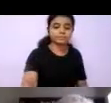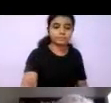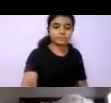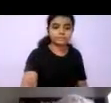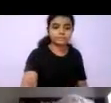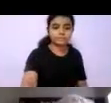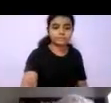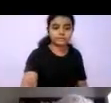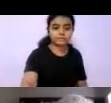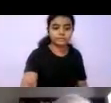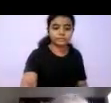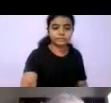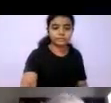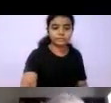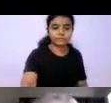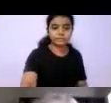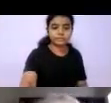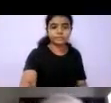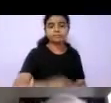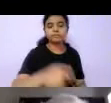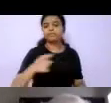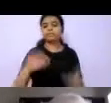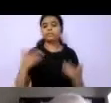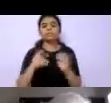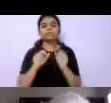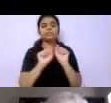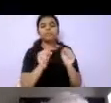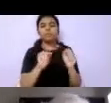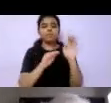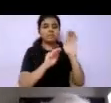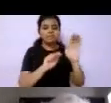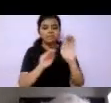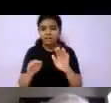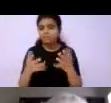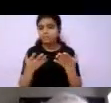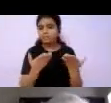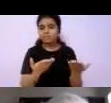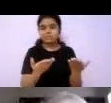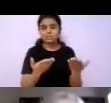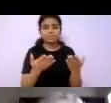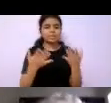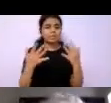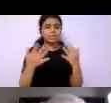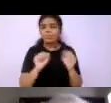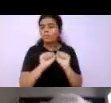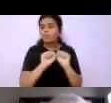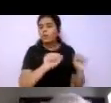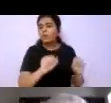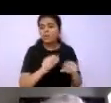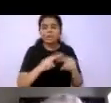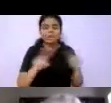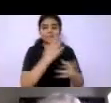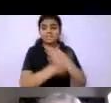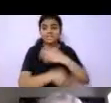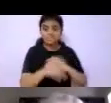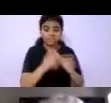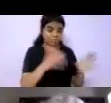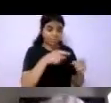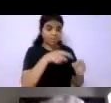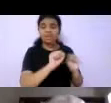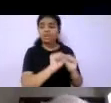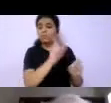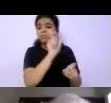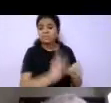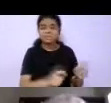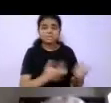and accept certain sorts of dependencies, claiming that all human life is steeped in dependency, some